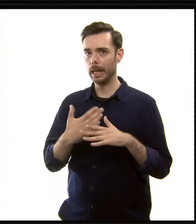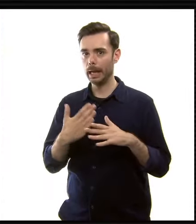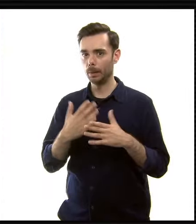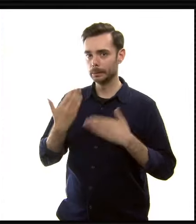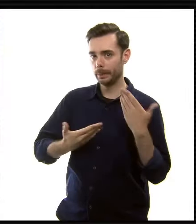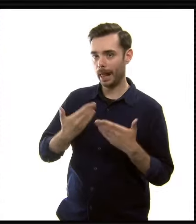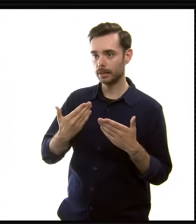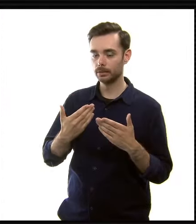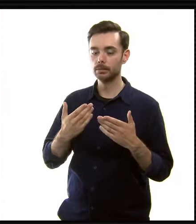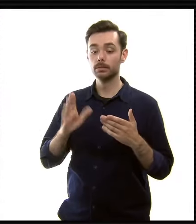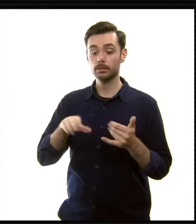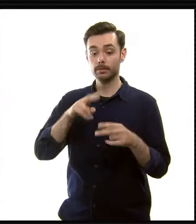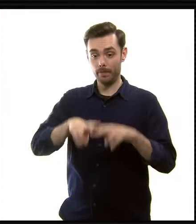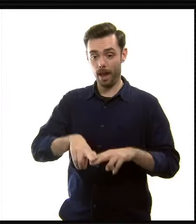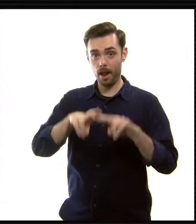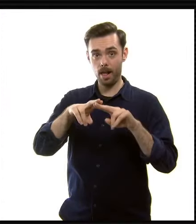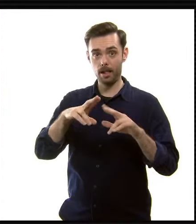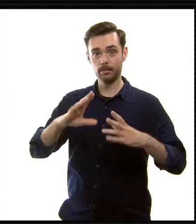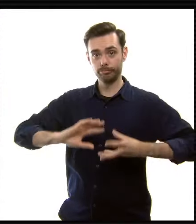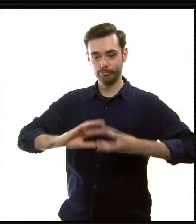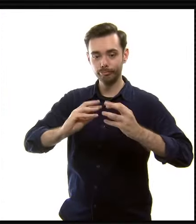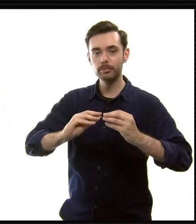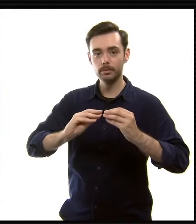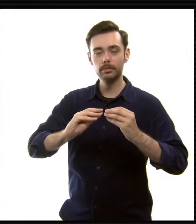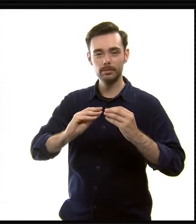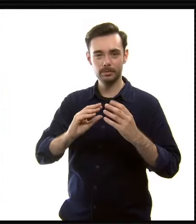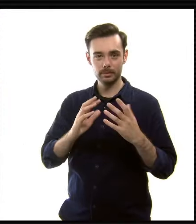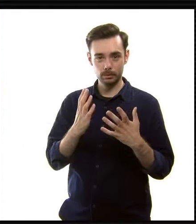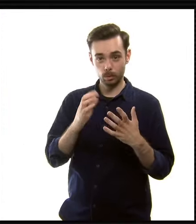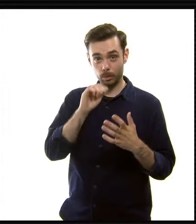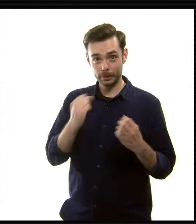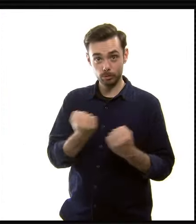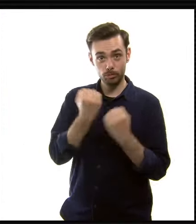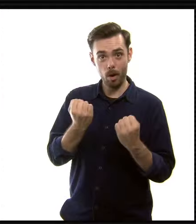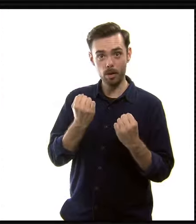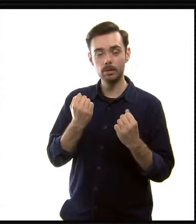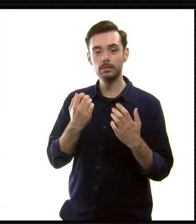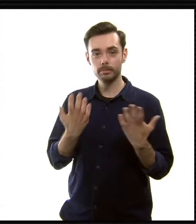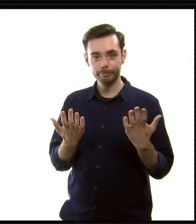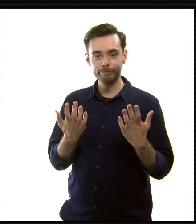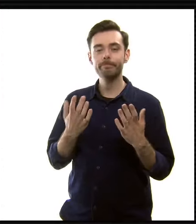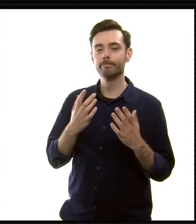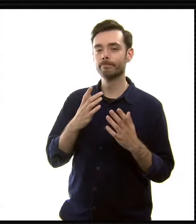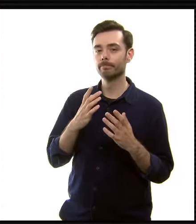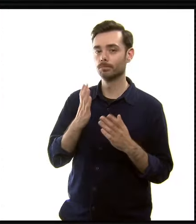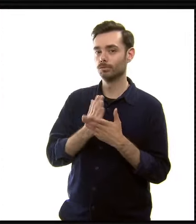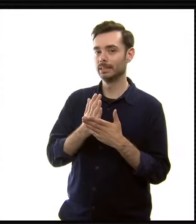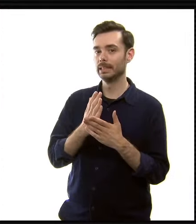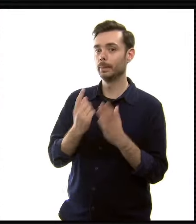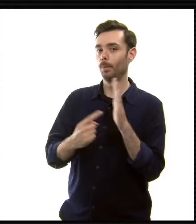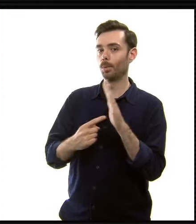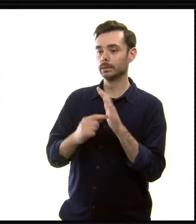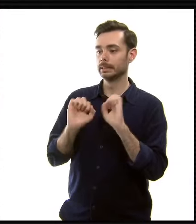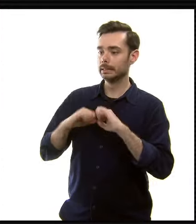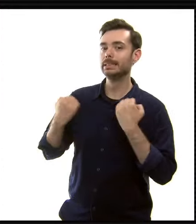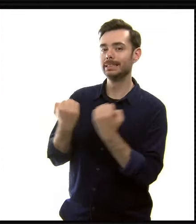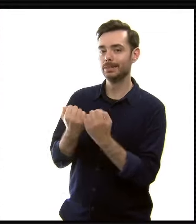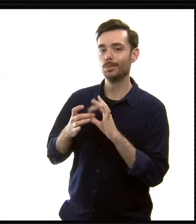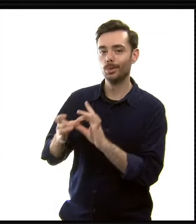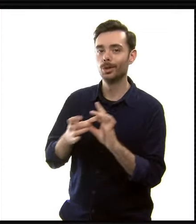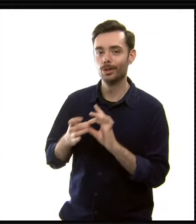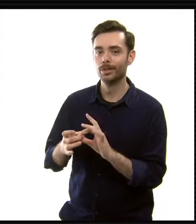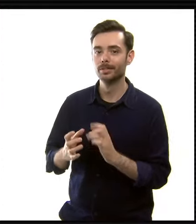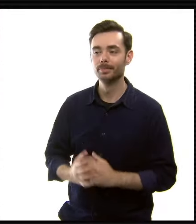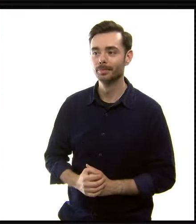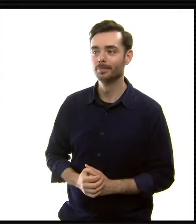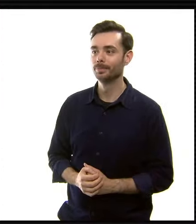build? What are the exciting interactive play functions? Overall, collaboration is very important when you're building with LEGO bricks.